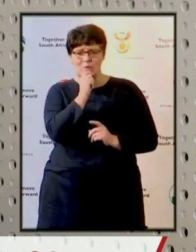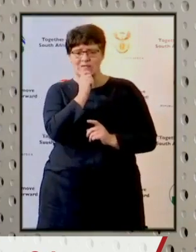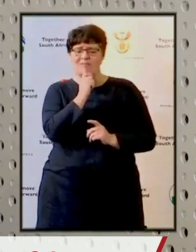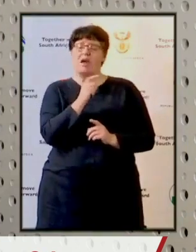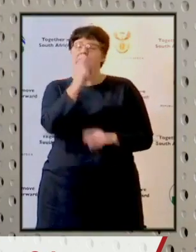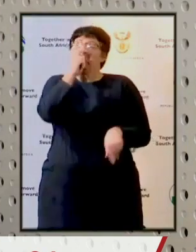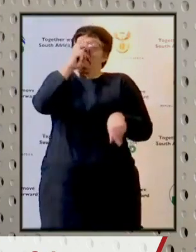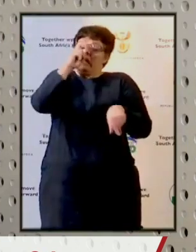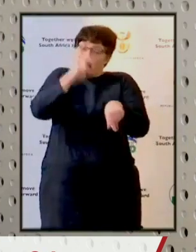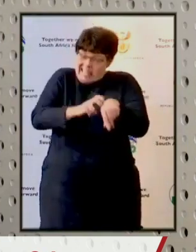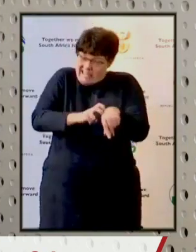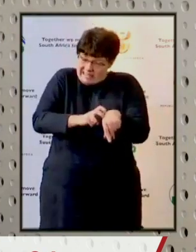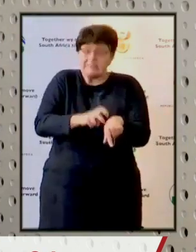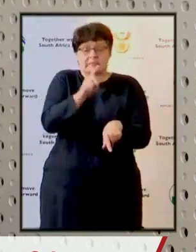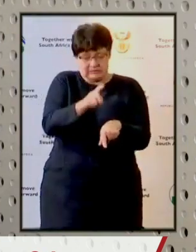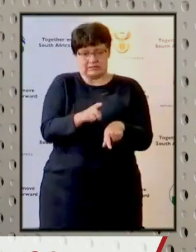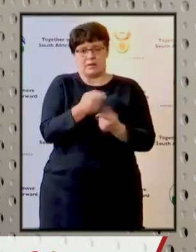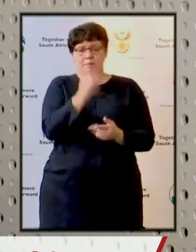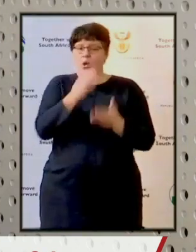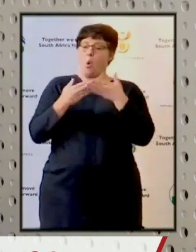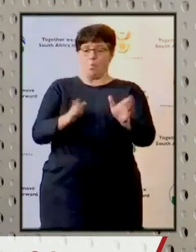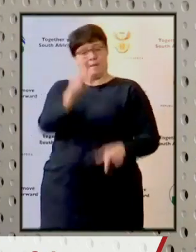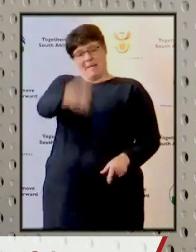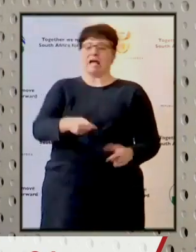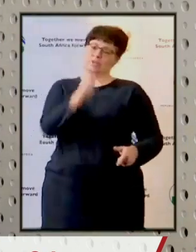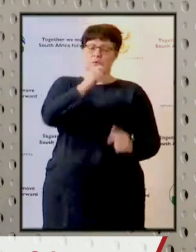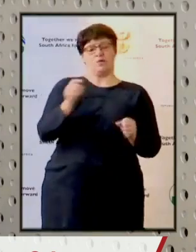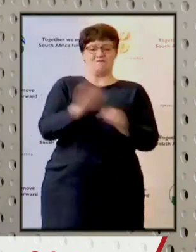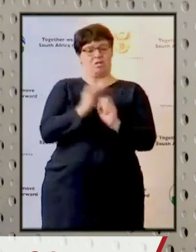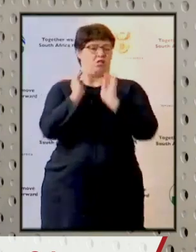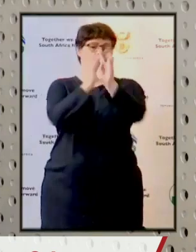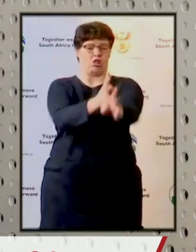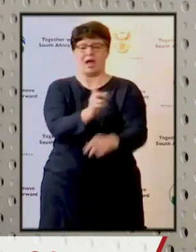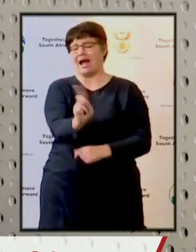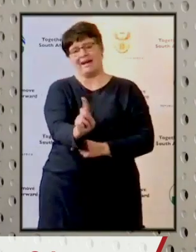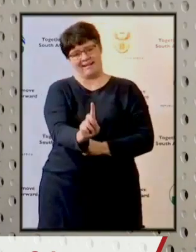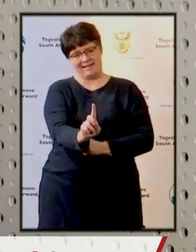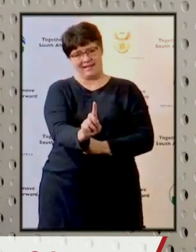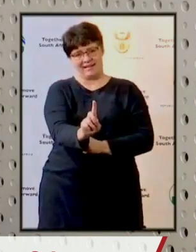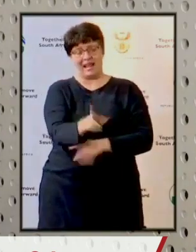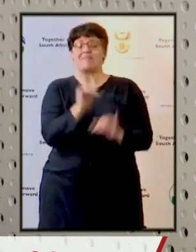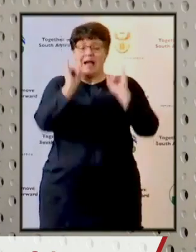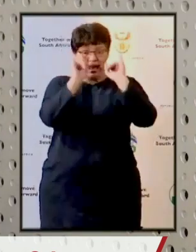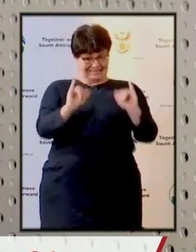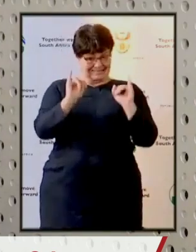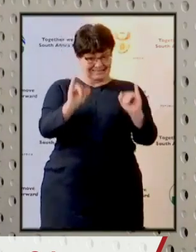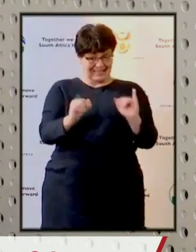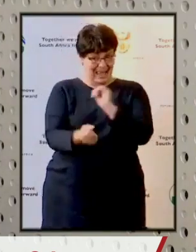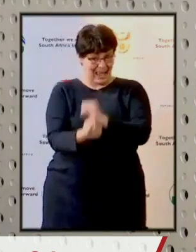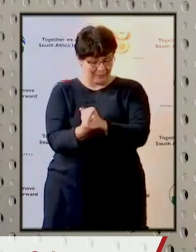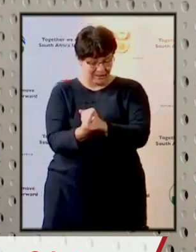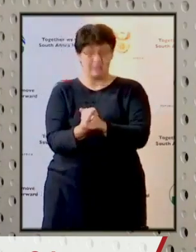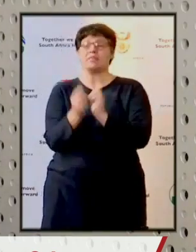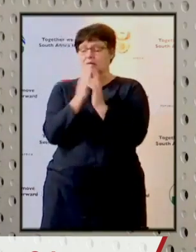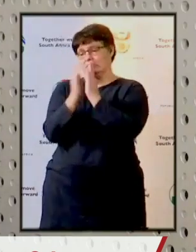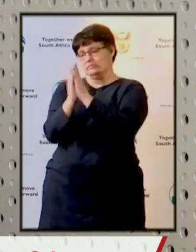The fact that it's open doesn't mean it has to be used. It should. It's really available when there's an emergency and we need to use someone